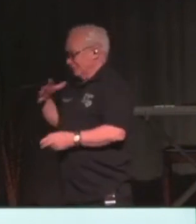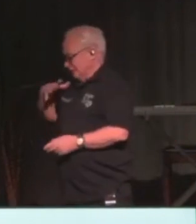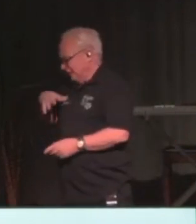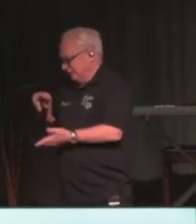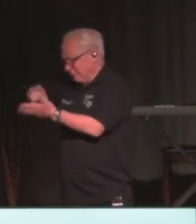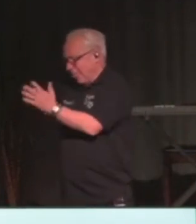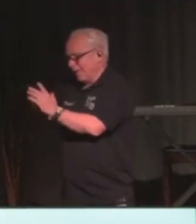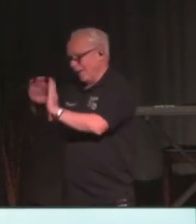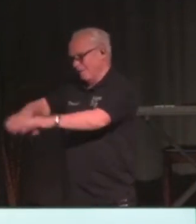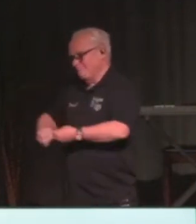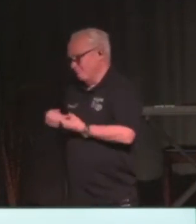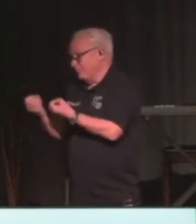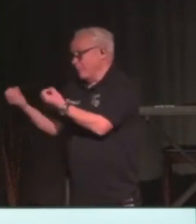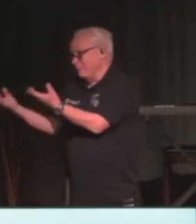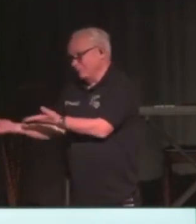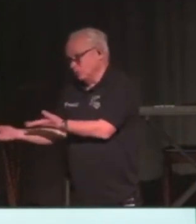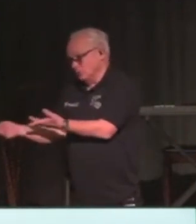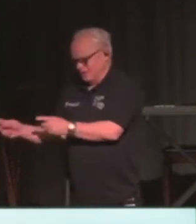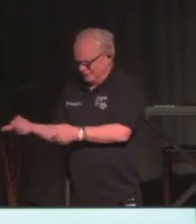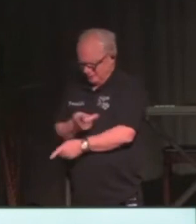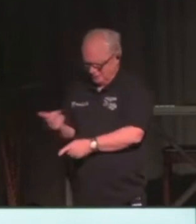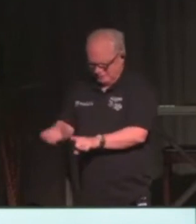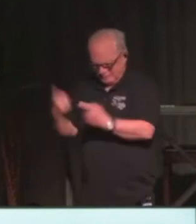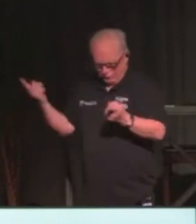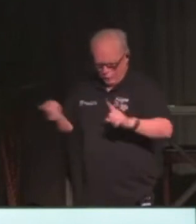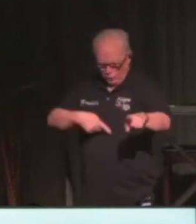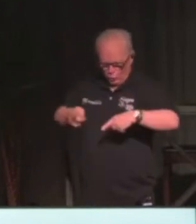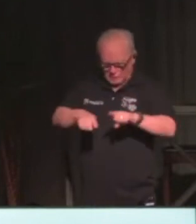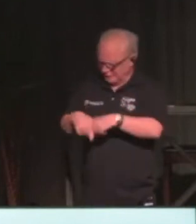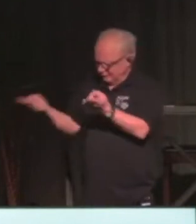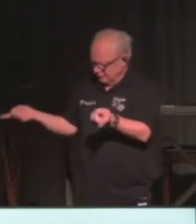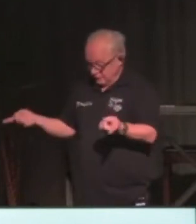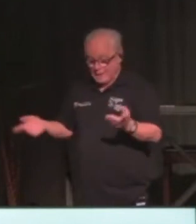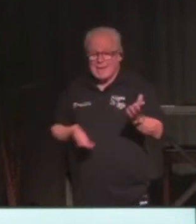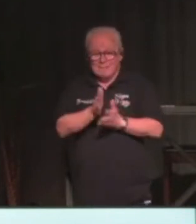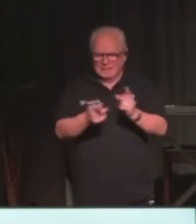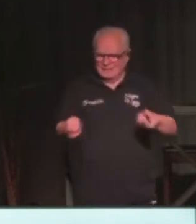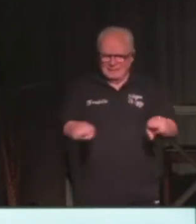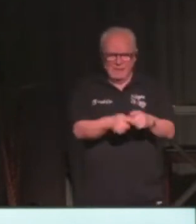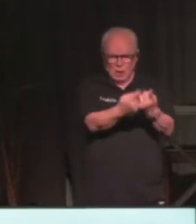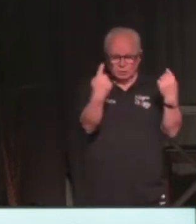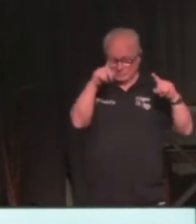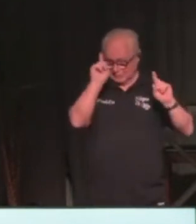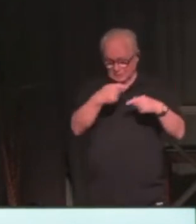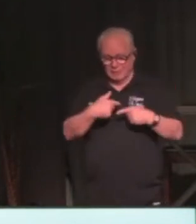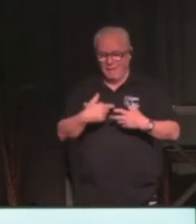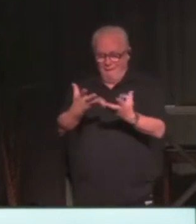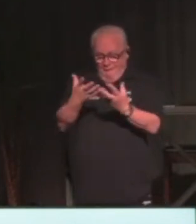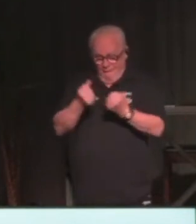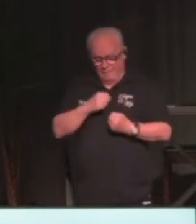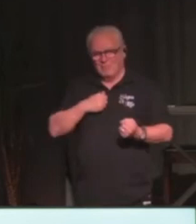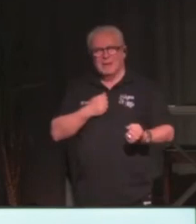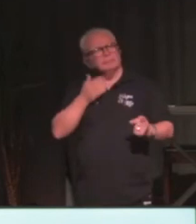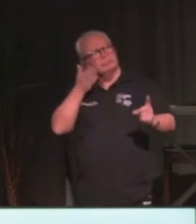Okay? So you and me cannot step outside of our assignment. and outside of our delegated